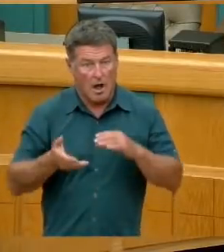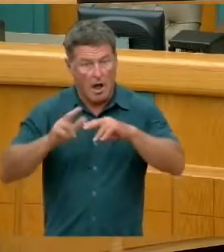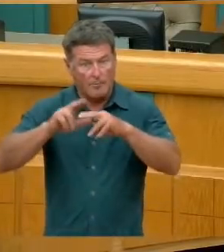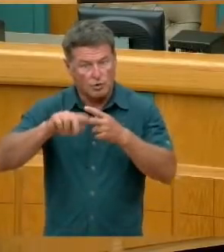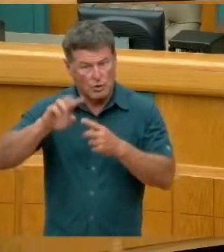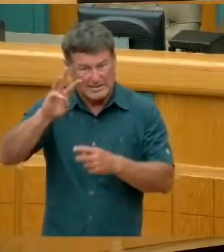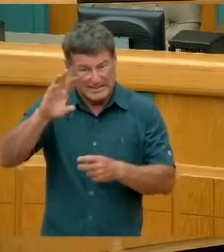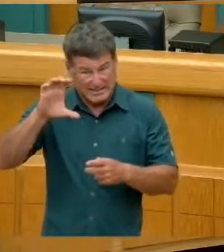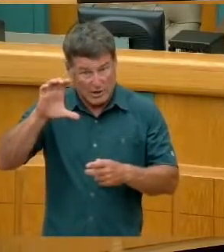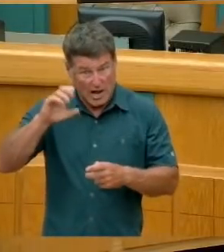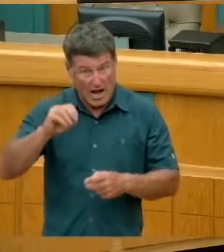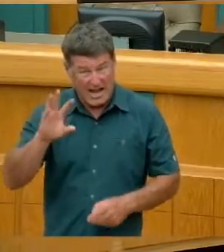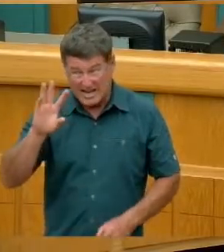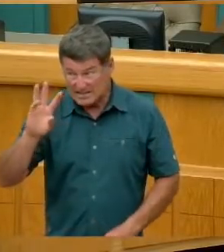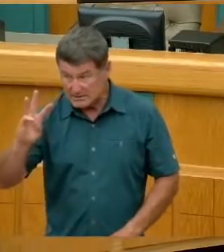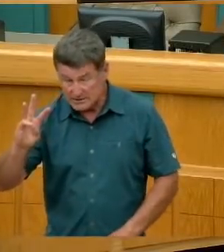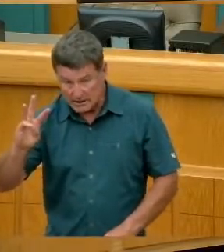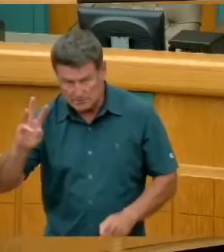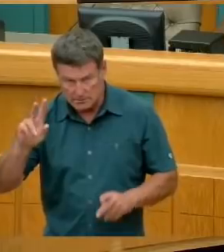deaths today,